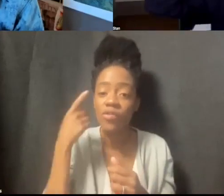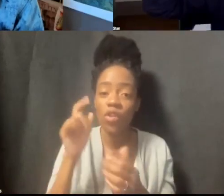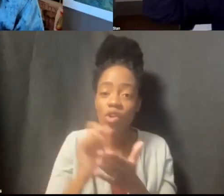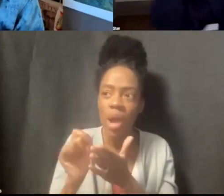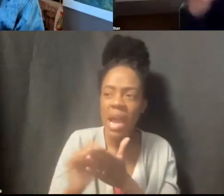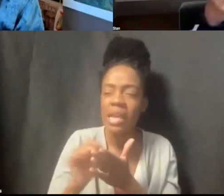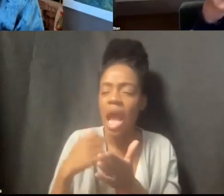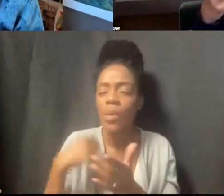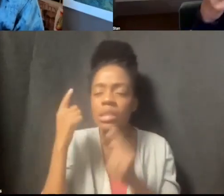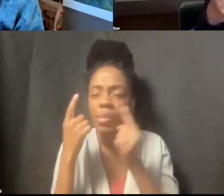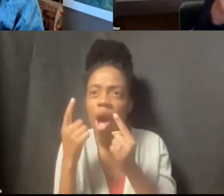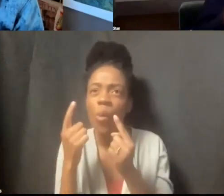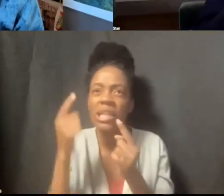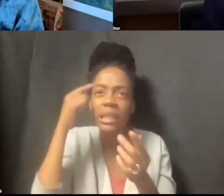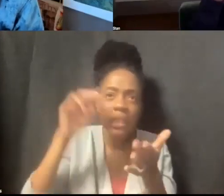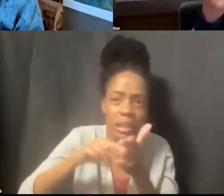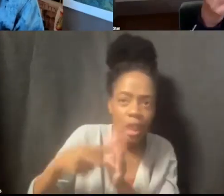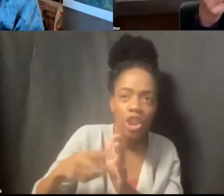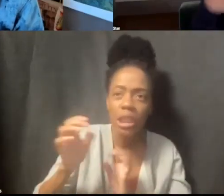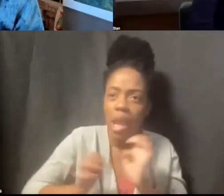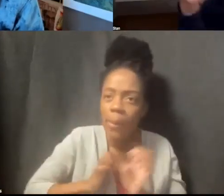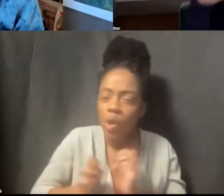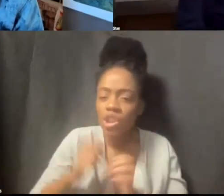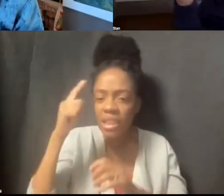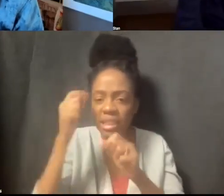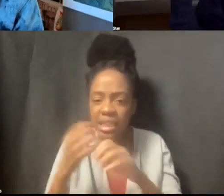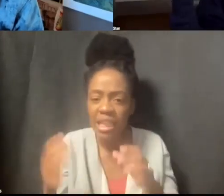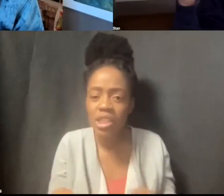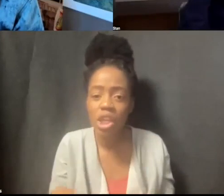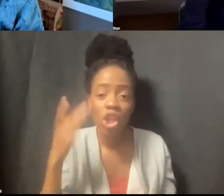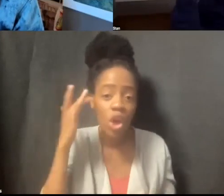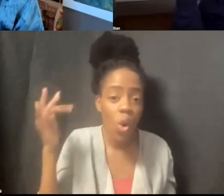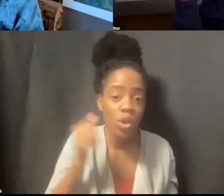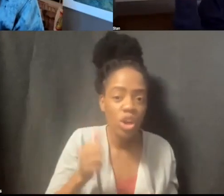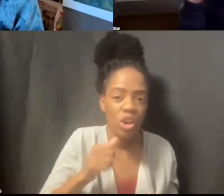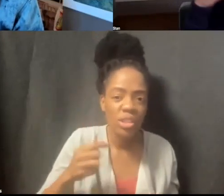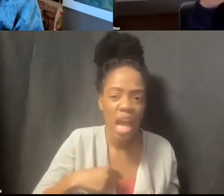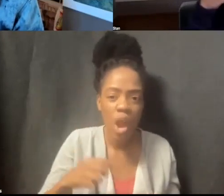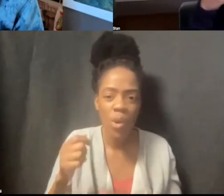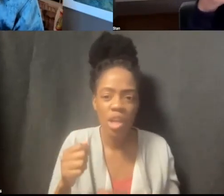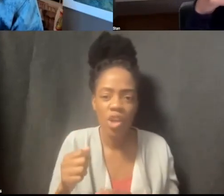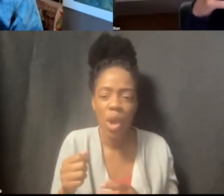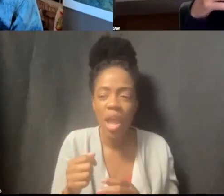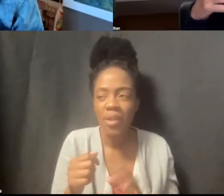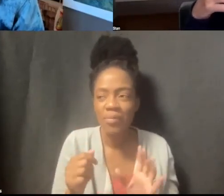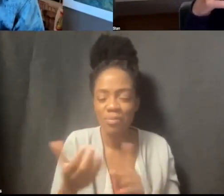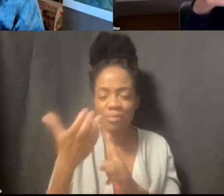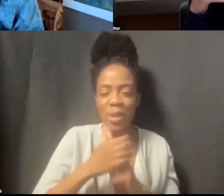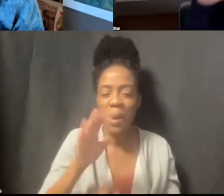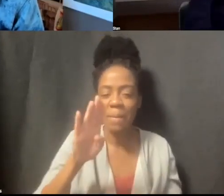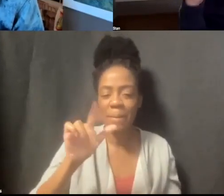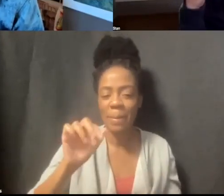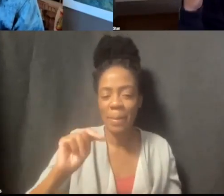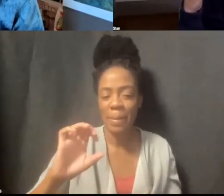intent? What is the emotion of the scene? And you know, even on Golden Girls, I would act out, you know, I'd do a really good Blanche. And